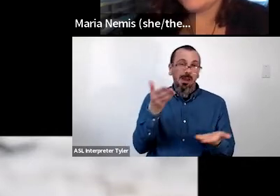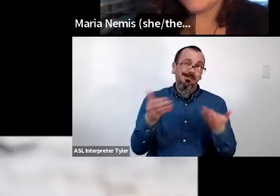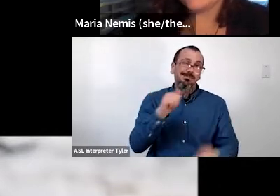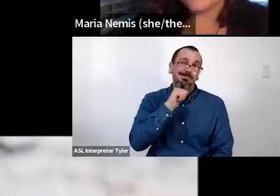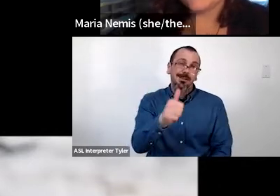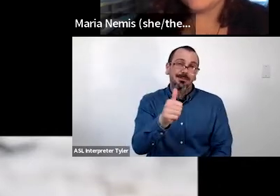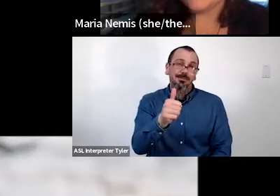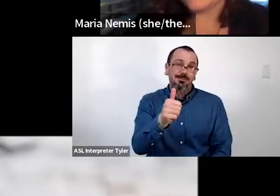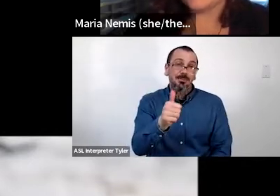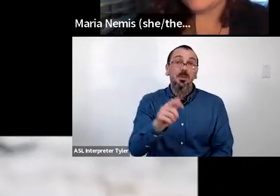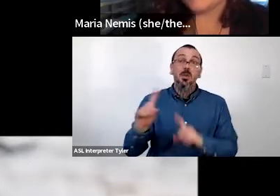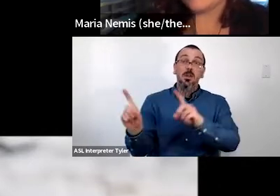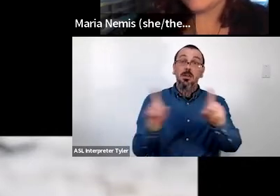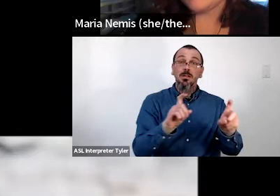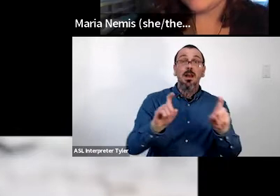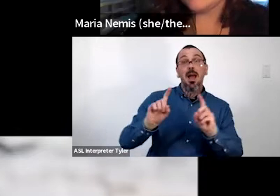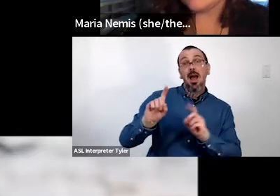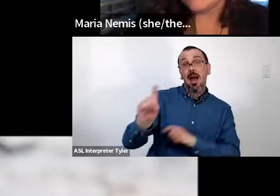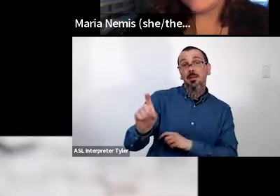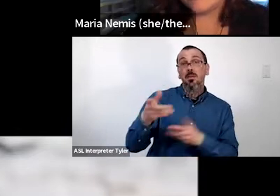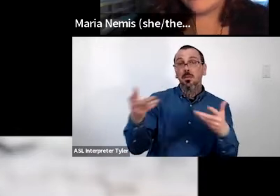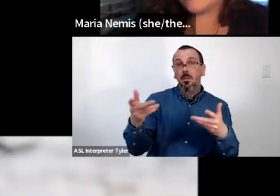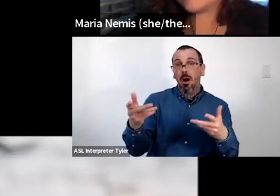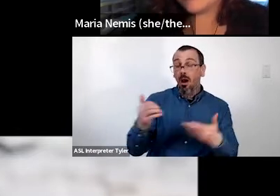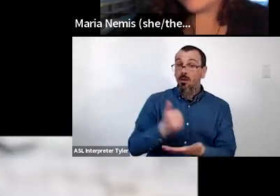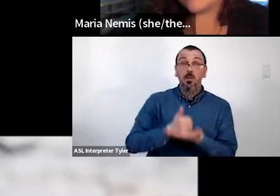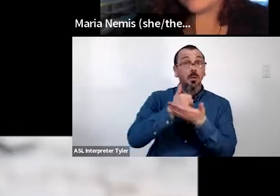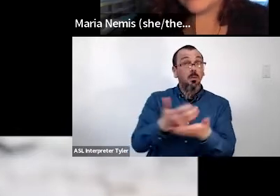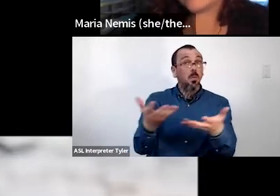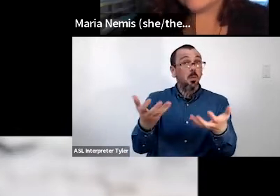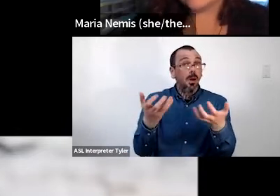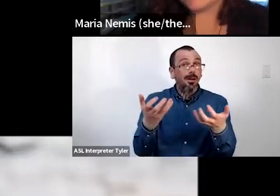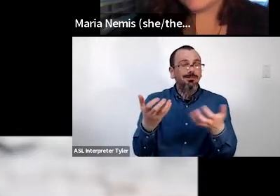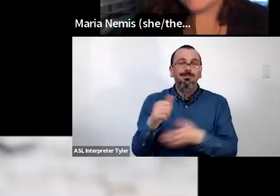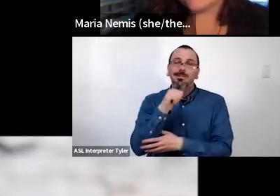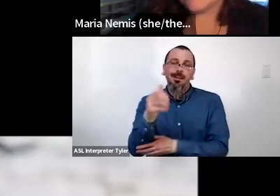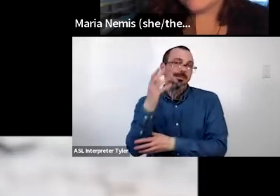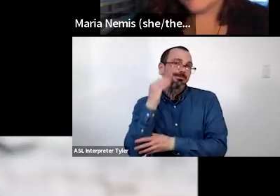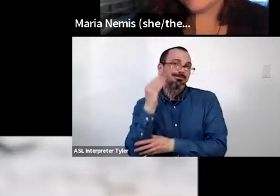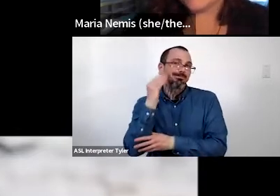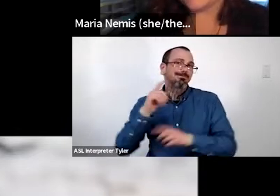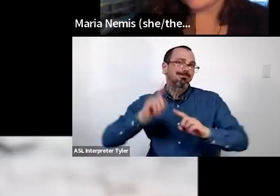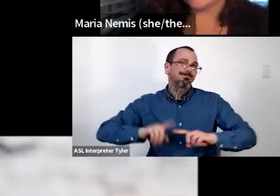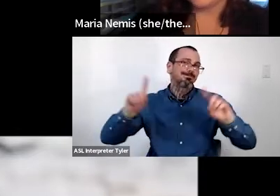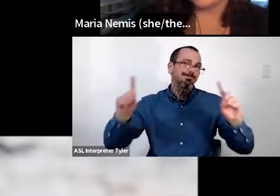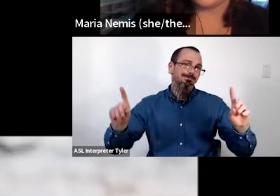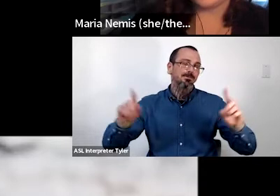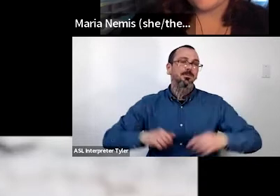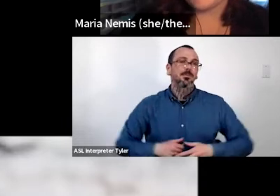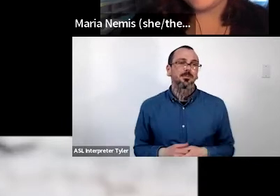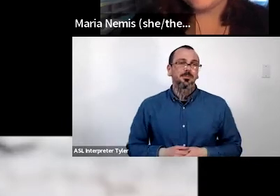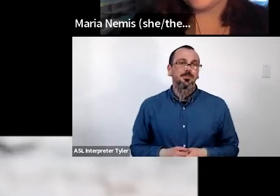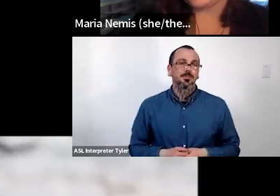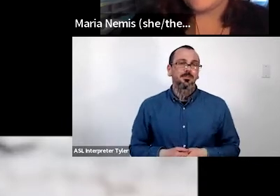these issues rather than if they are simply being experienced. And that is often not the case, especially if ED behaviors are being used